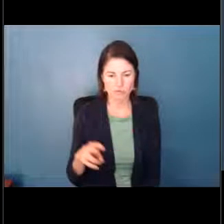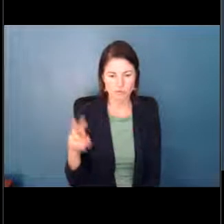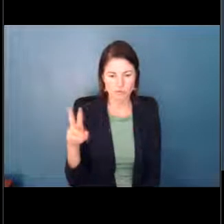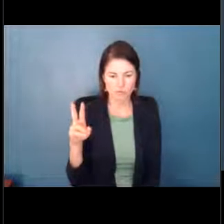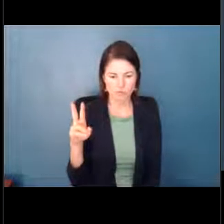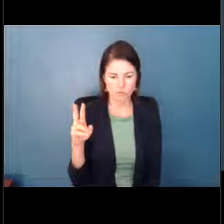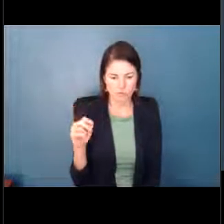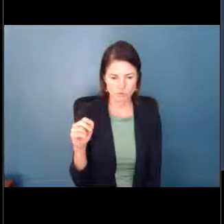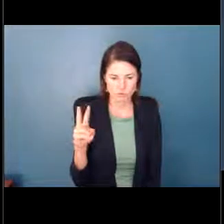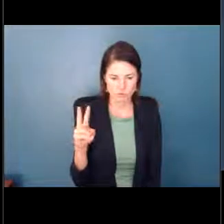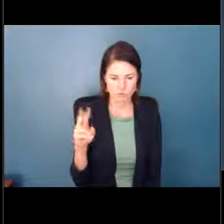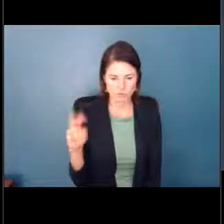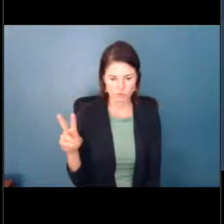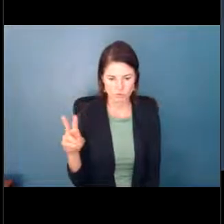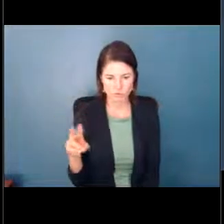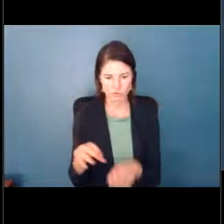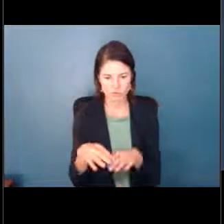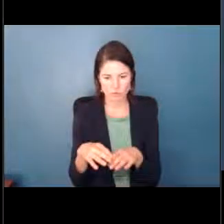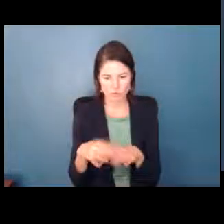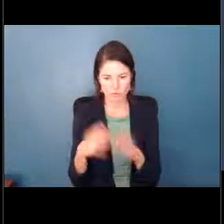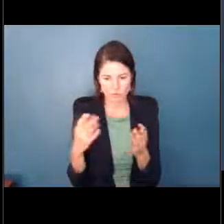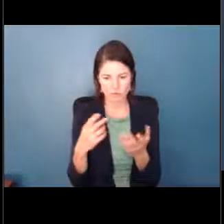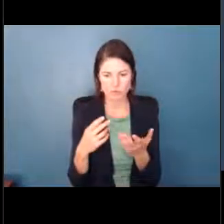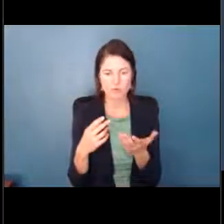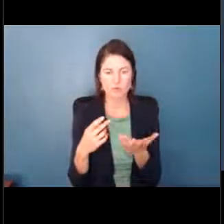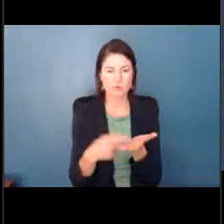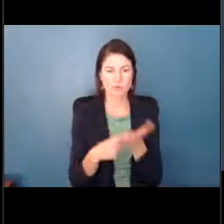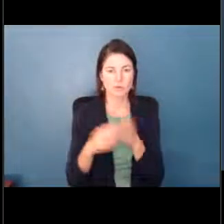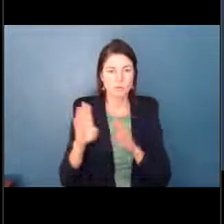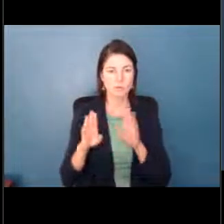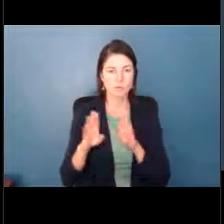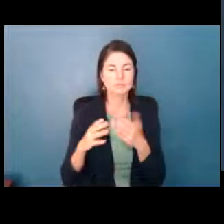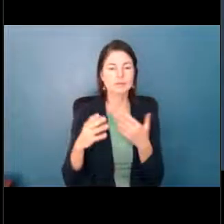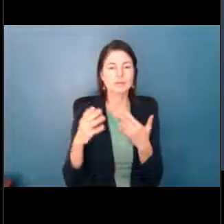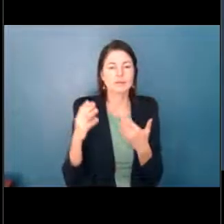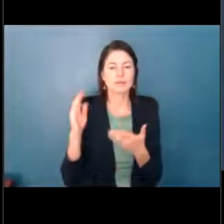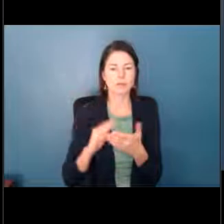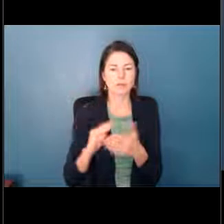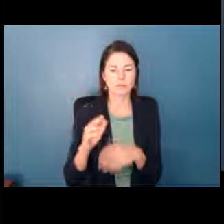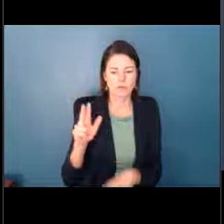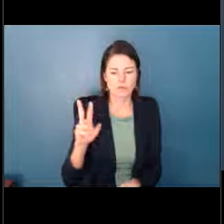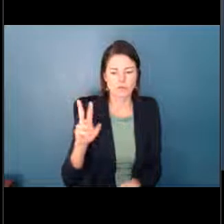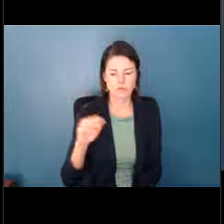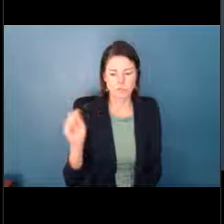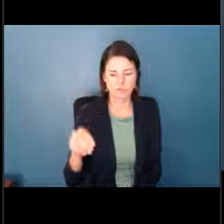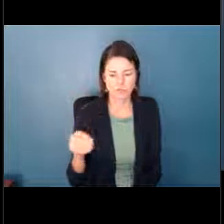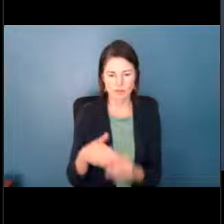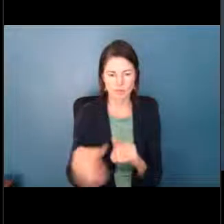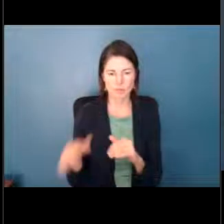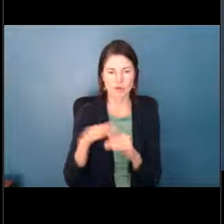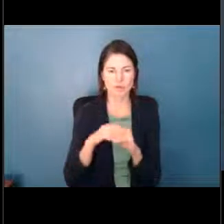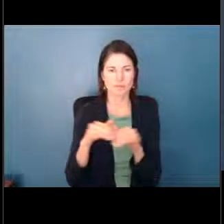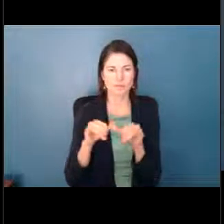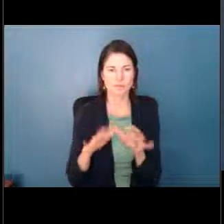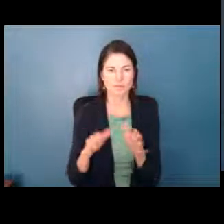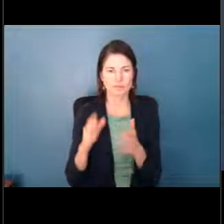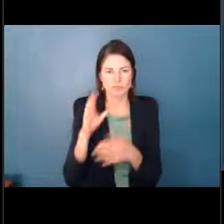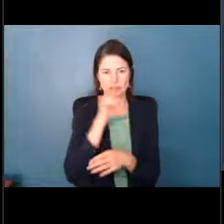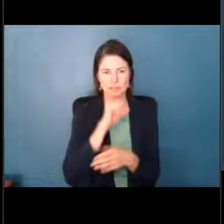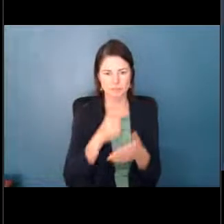bid openings, and 3 bids were received, the lowest which was 31.6% above the engineer's estimate.